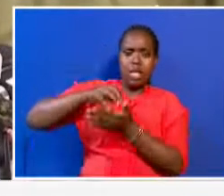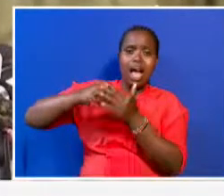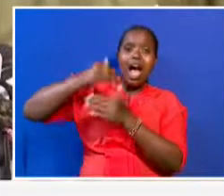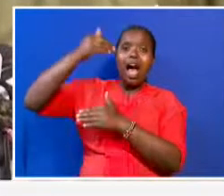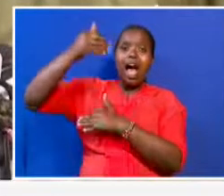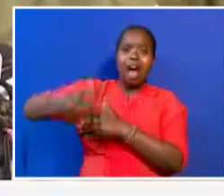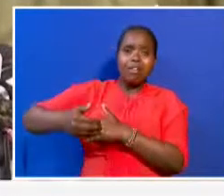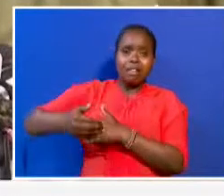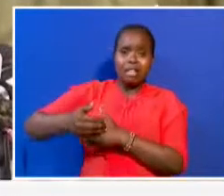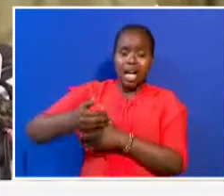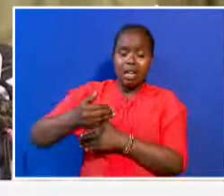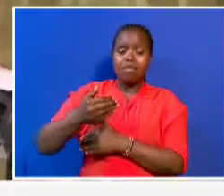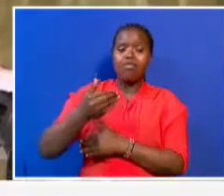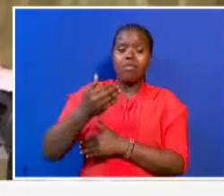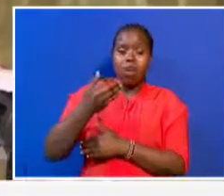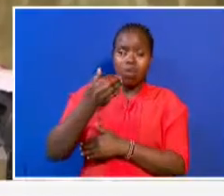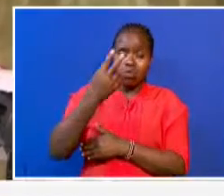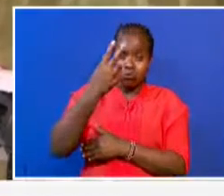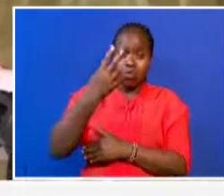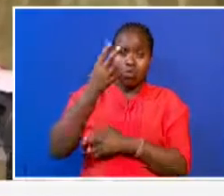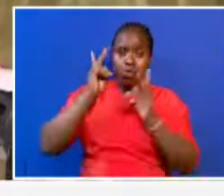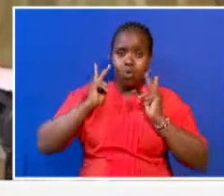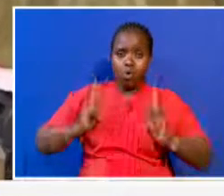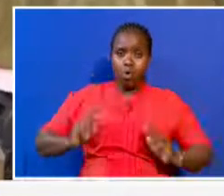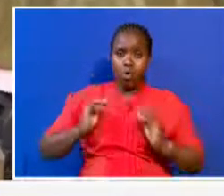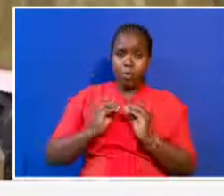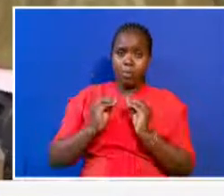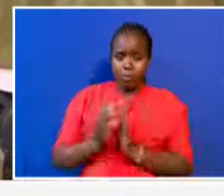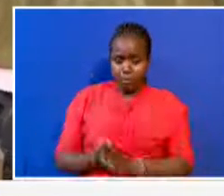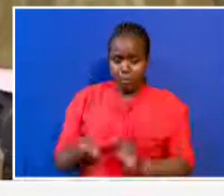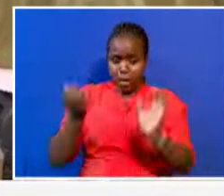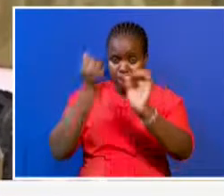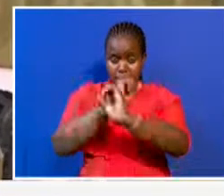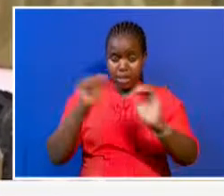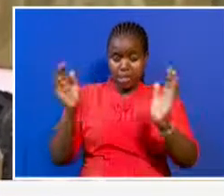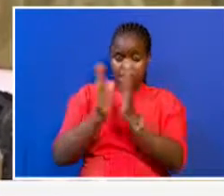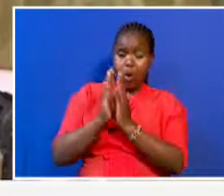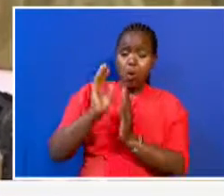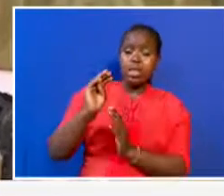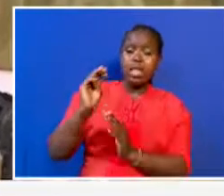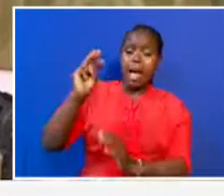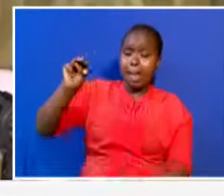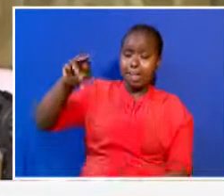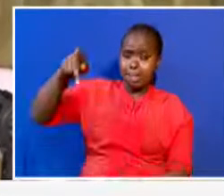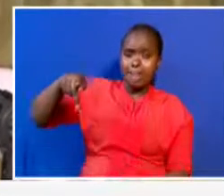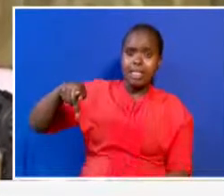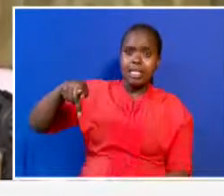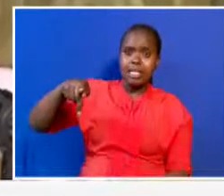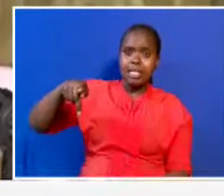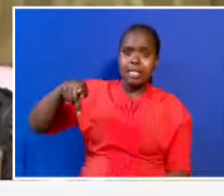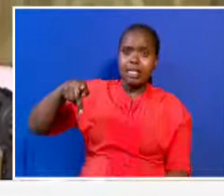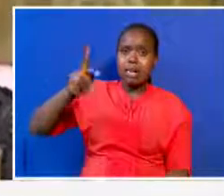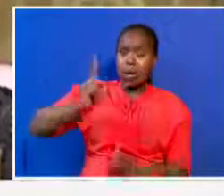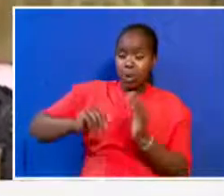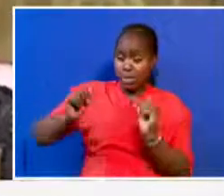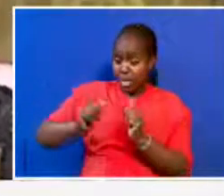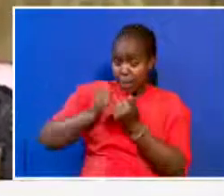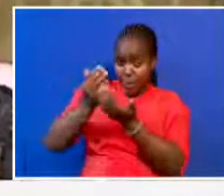2 fiscal years. The President and the members of Parliament, what's going to happen to